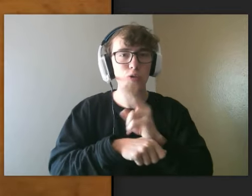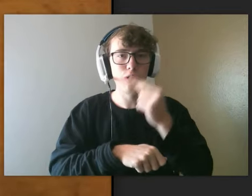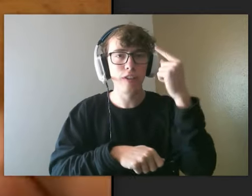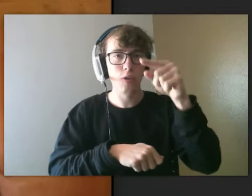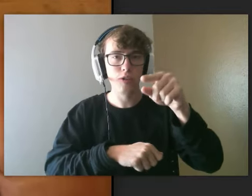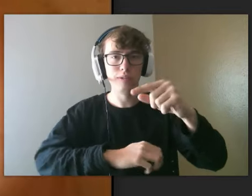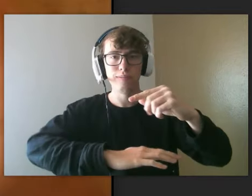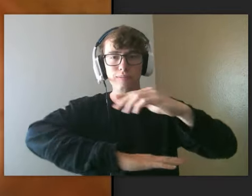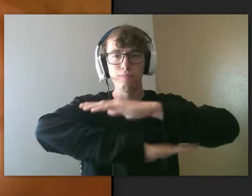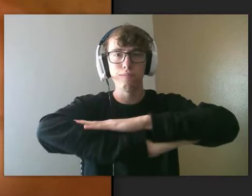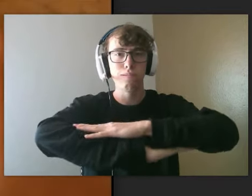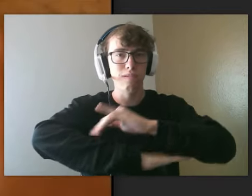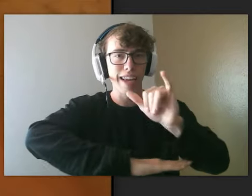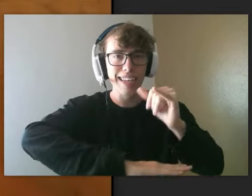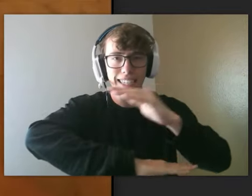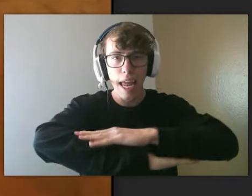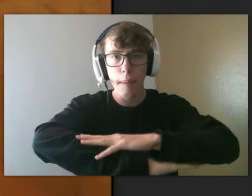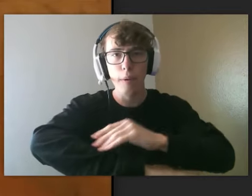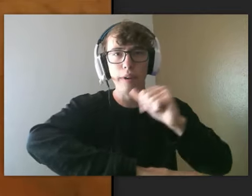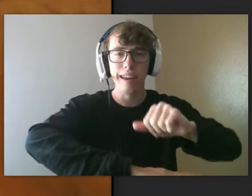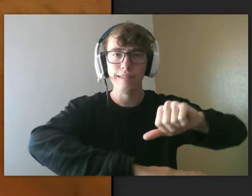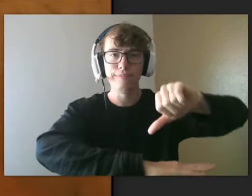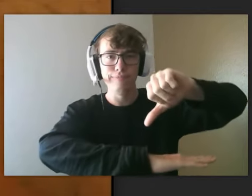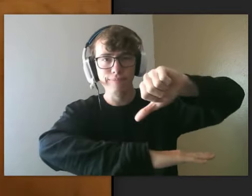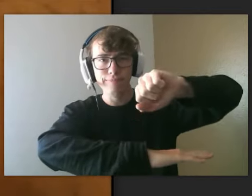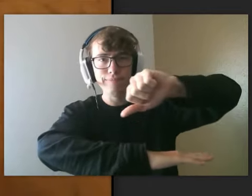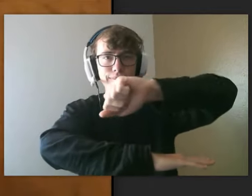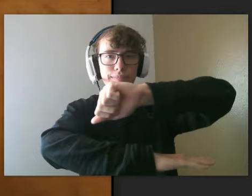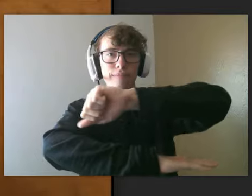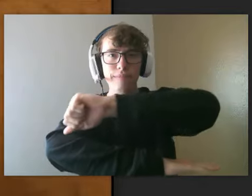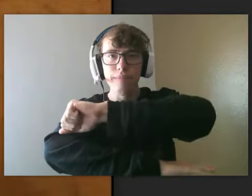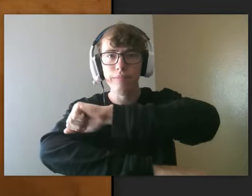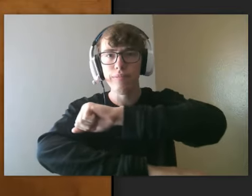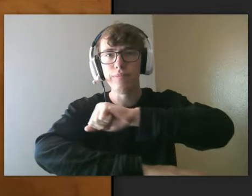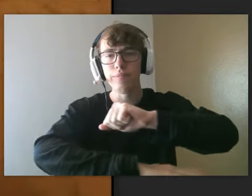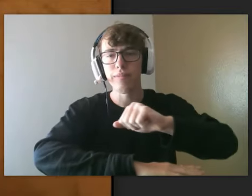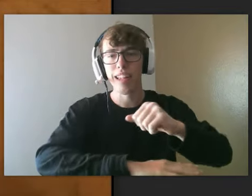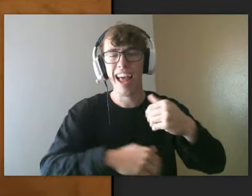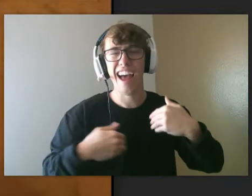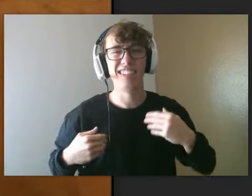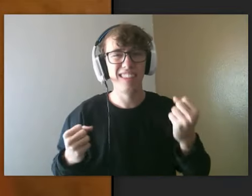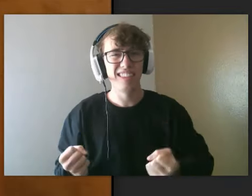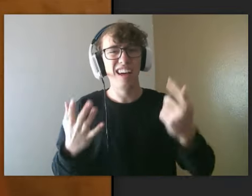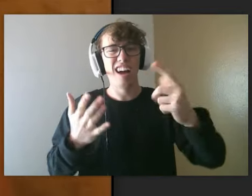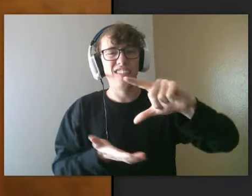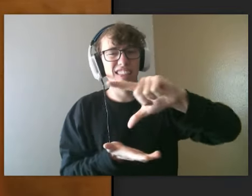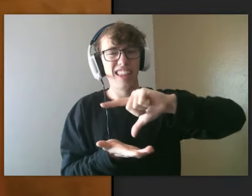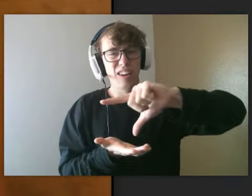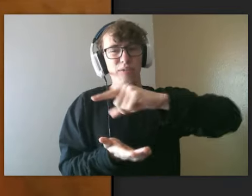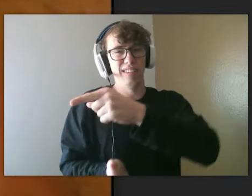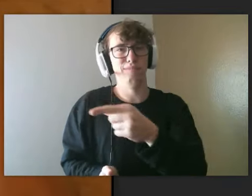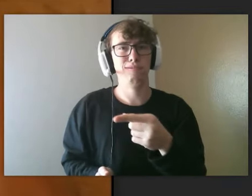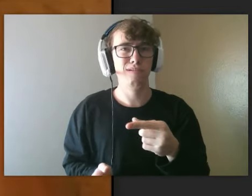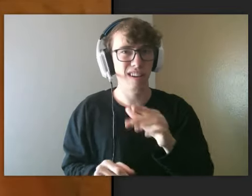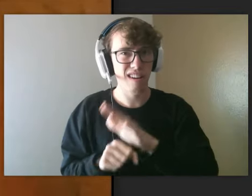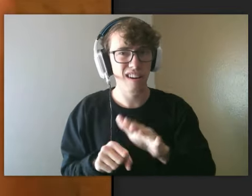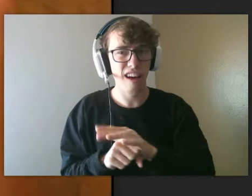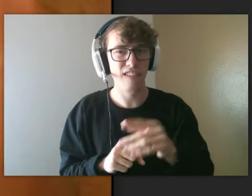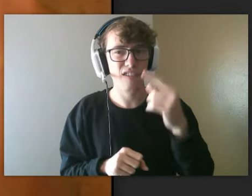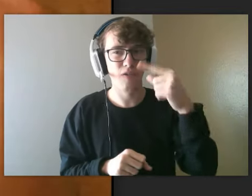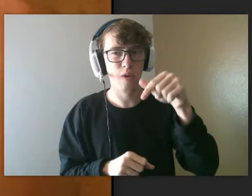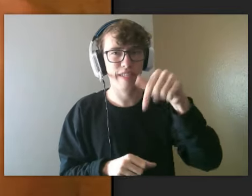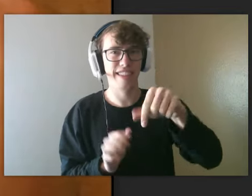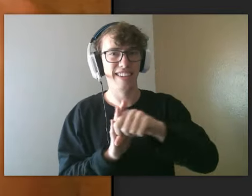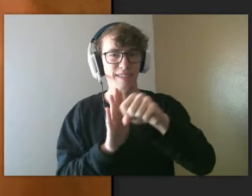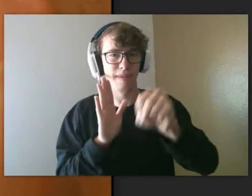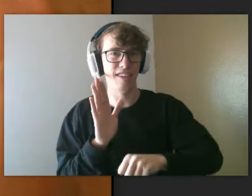practice portion control. What I mean by that is you have a whole lot of liquid in here, and this is enough for this semester for